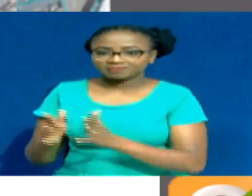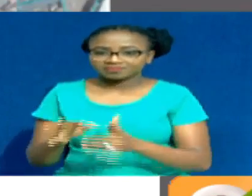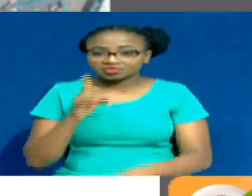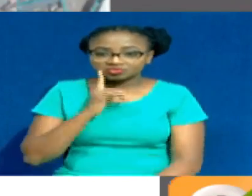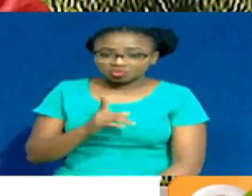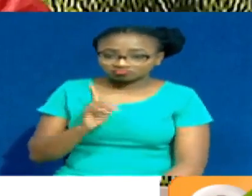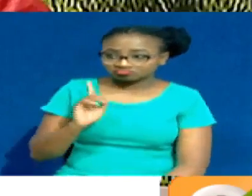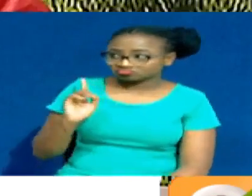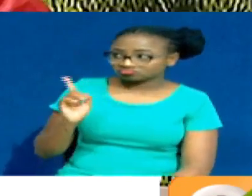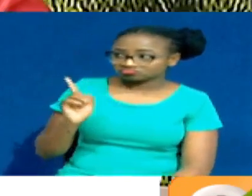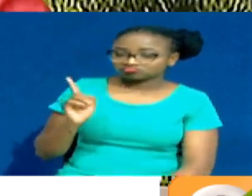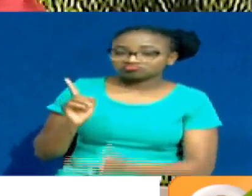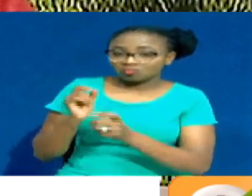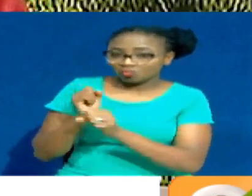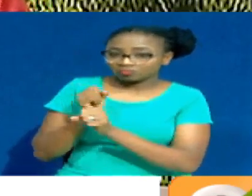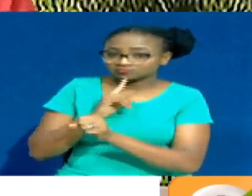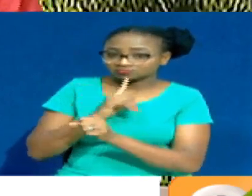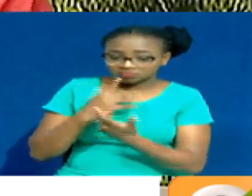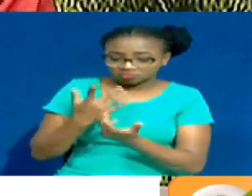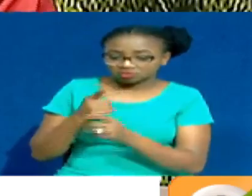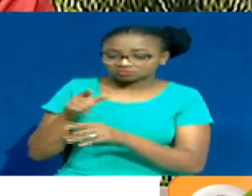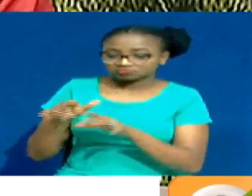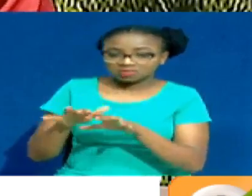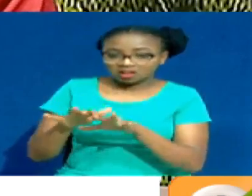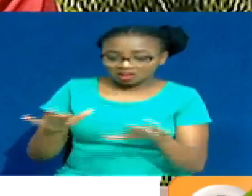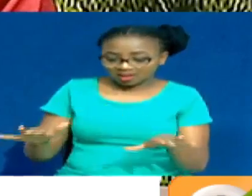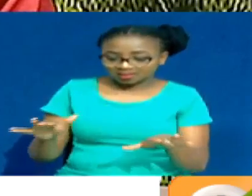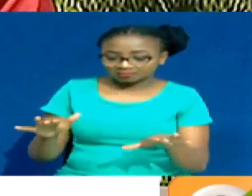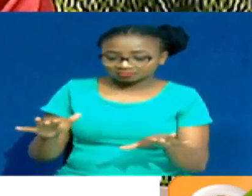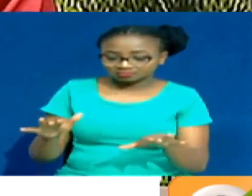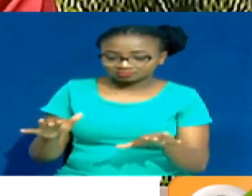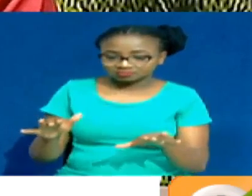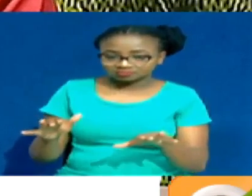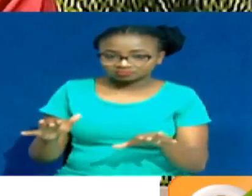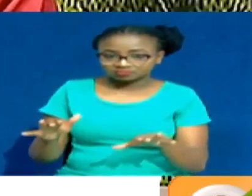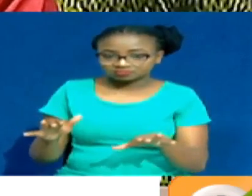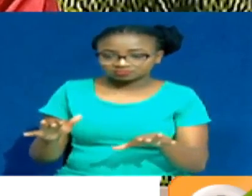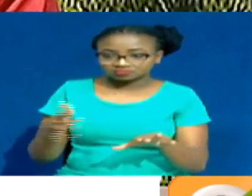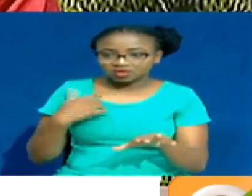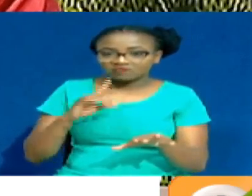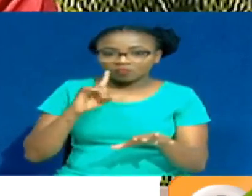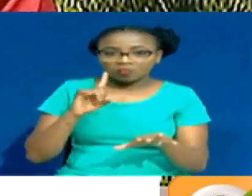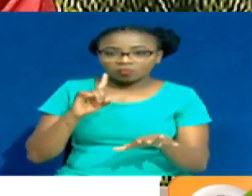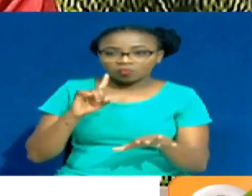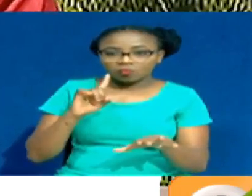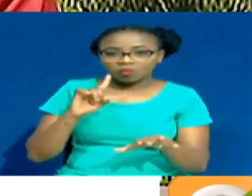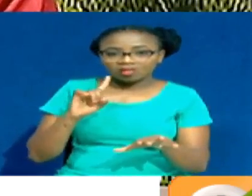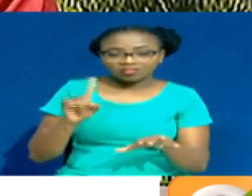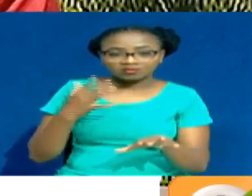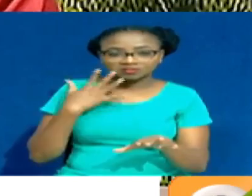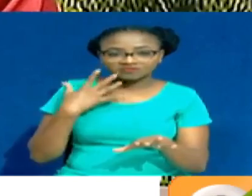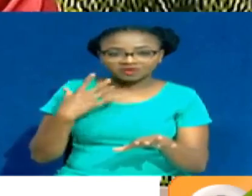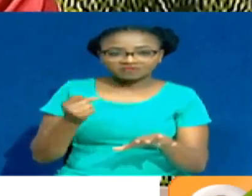is to set aside public land from private land. And in Nairobi, we've set aside about 1,500 public land